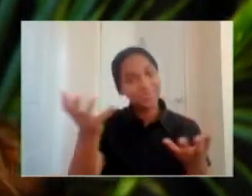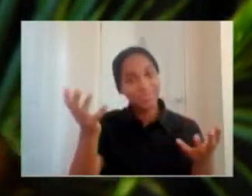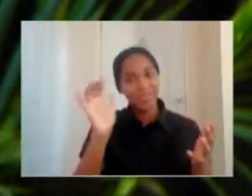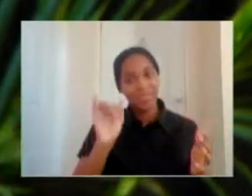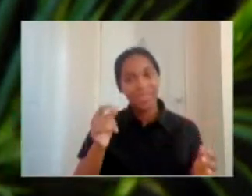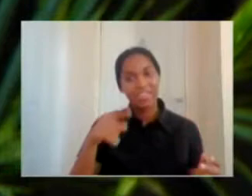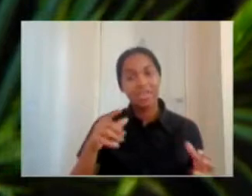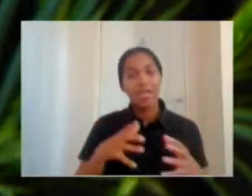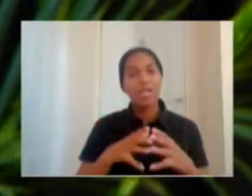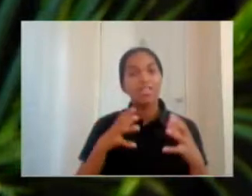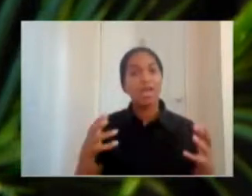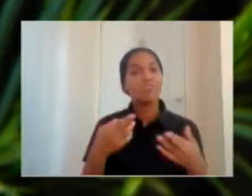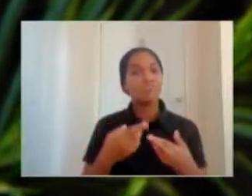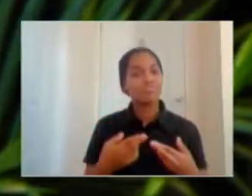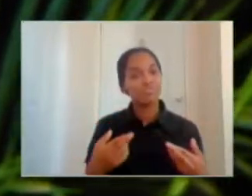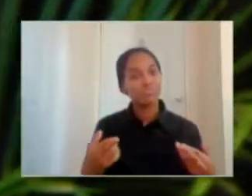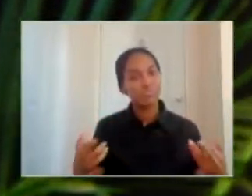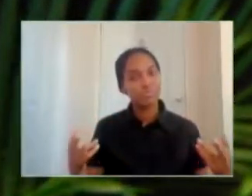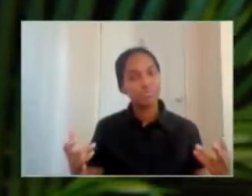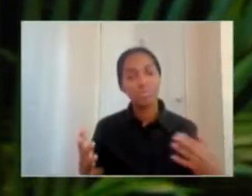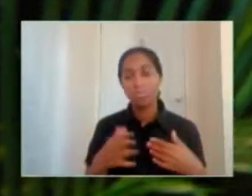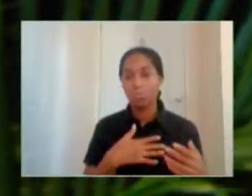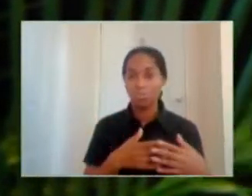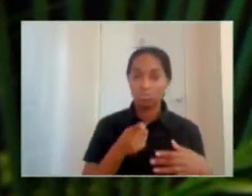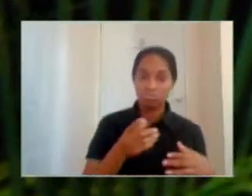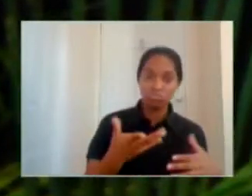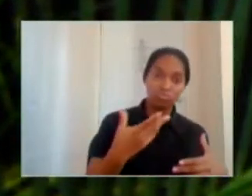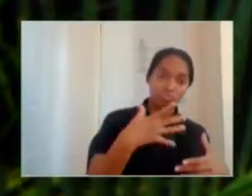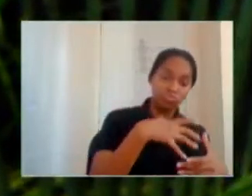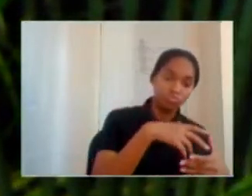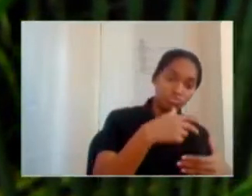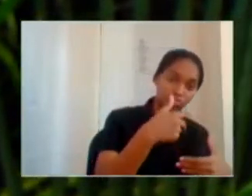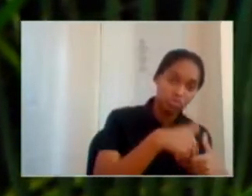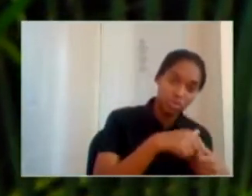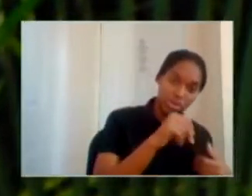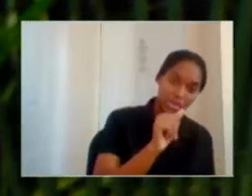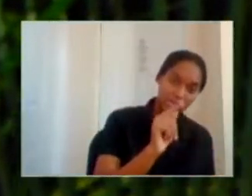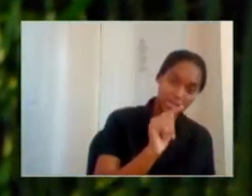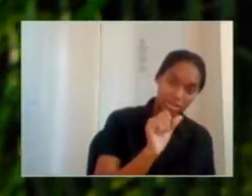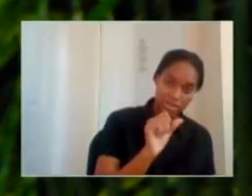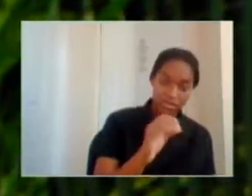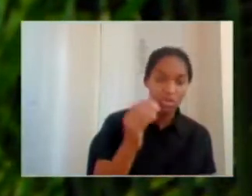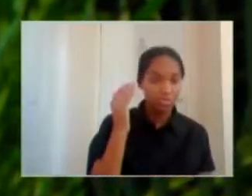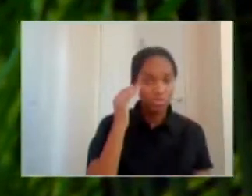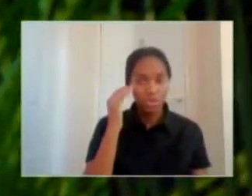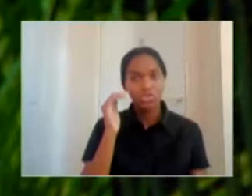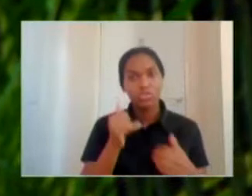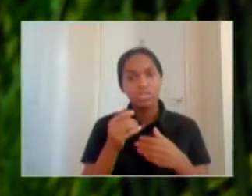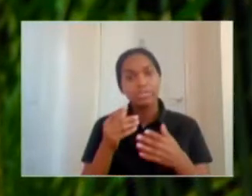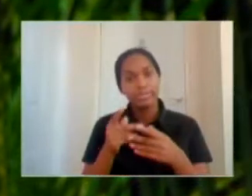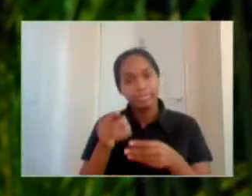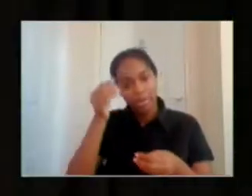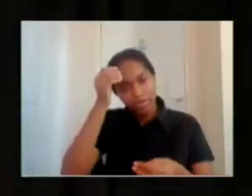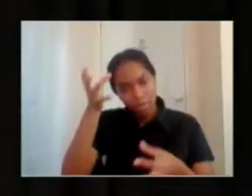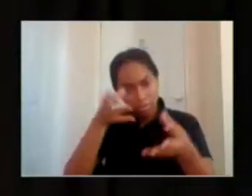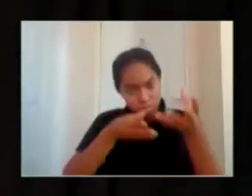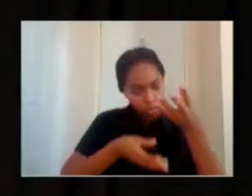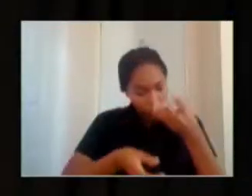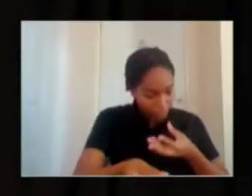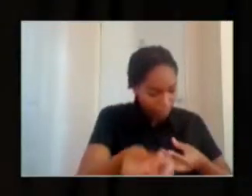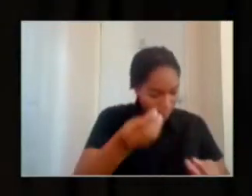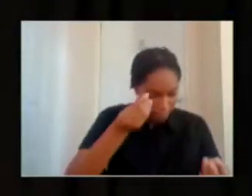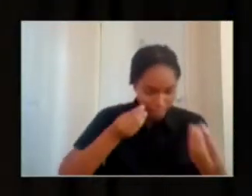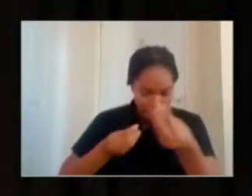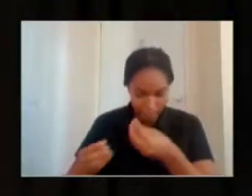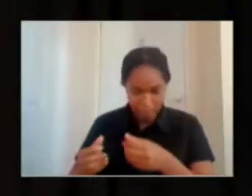a lot of resources, whether you join ATSC or not, to kind of keep the flow of information going after